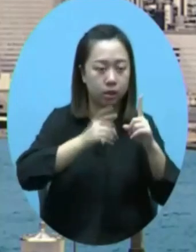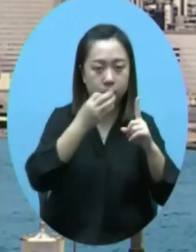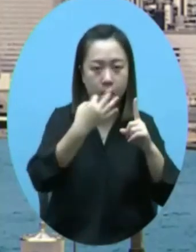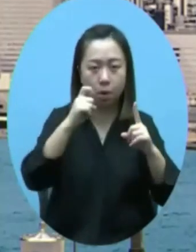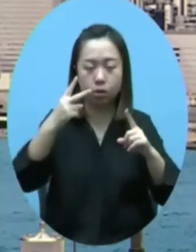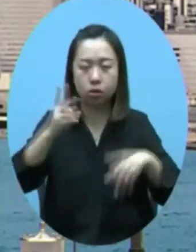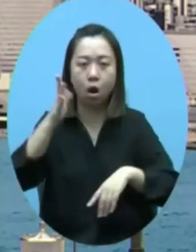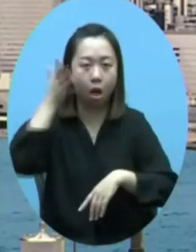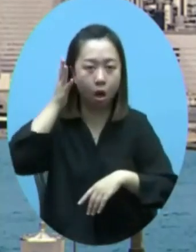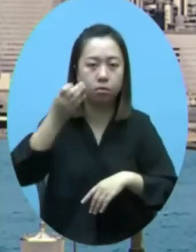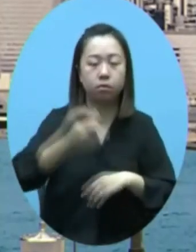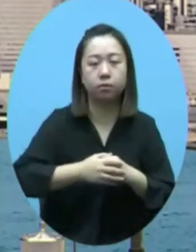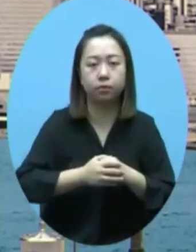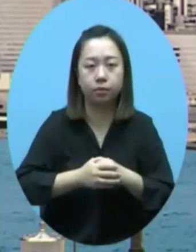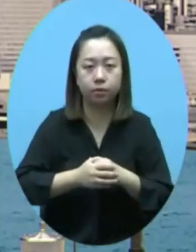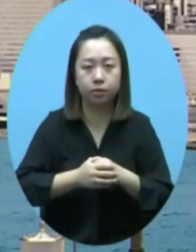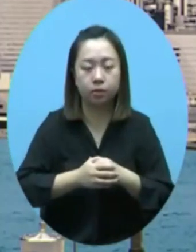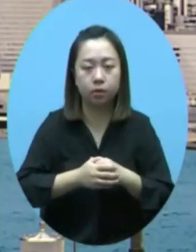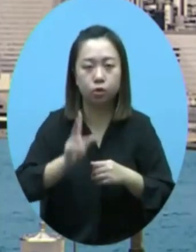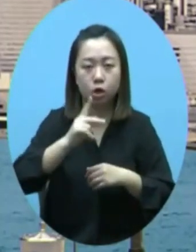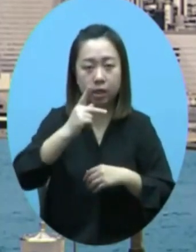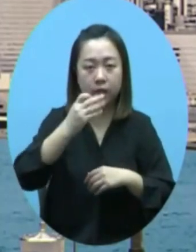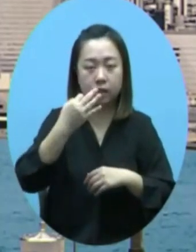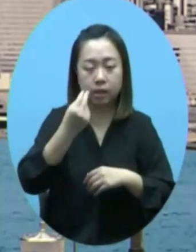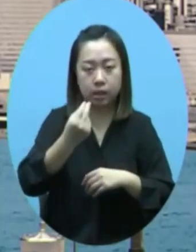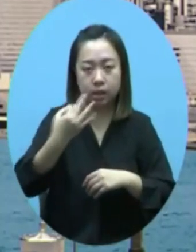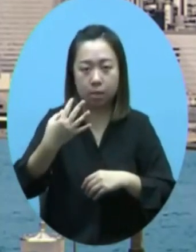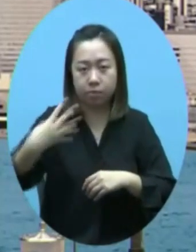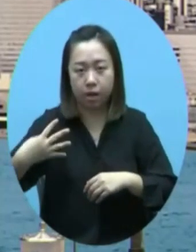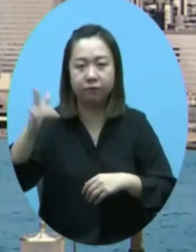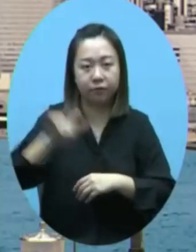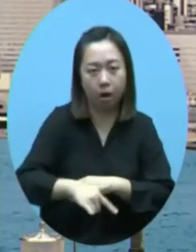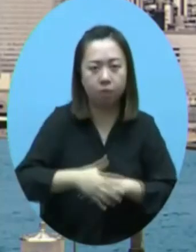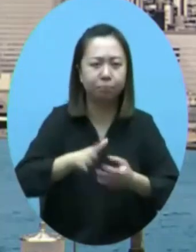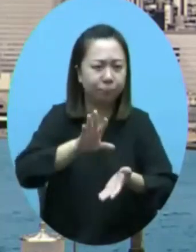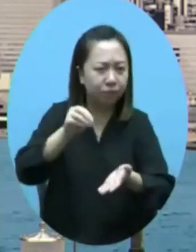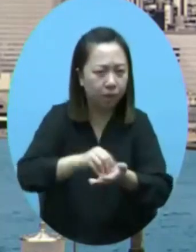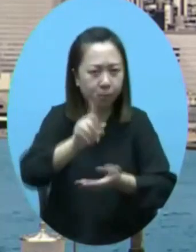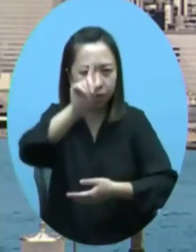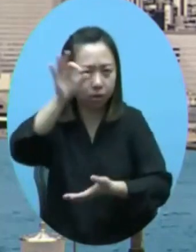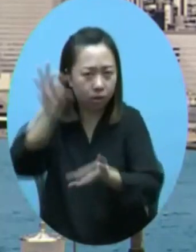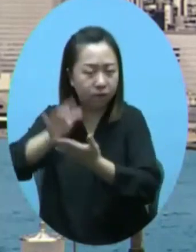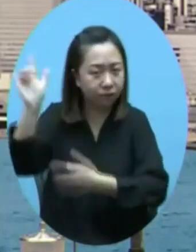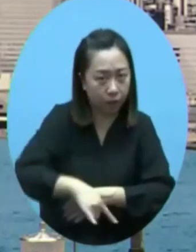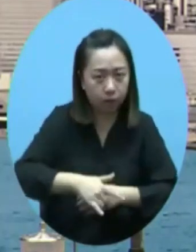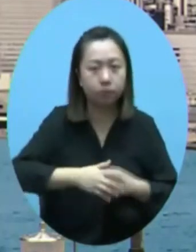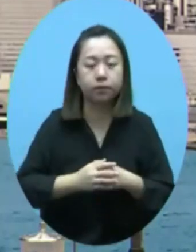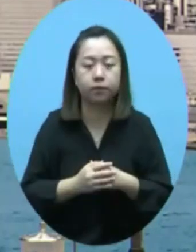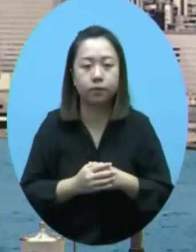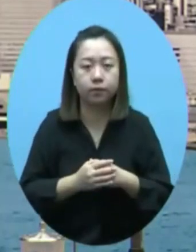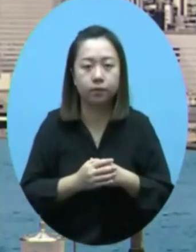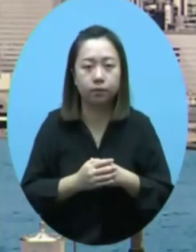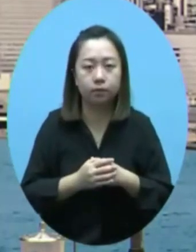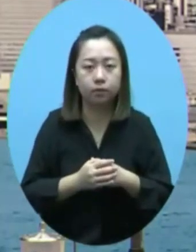32-year-old male, and 1369 also 32 years old, and also took KA734. We can't